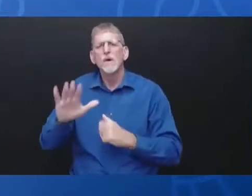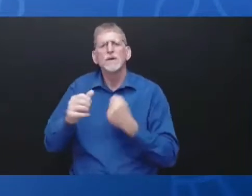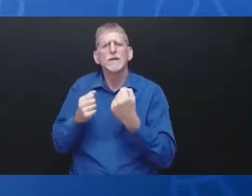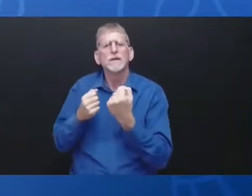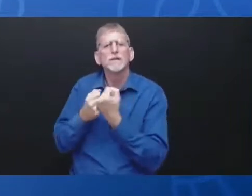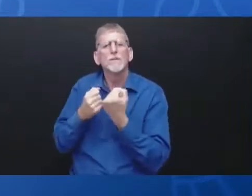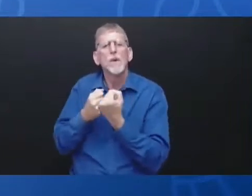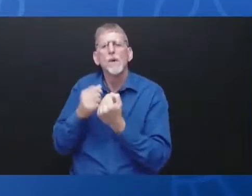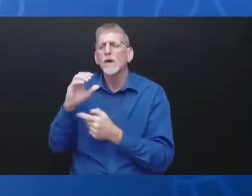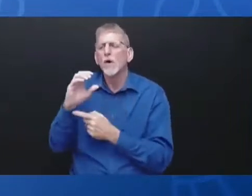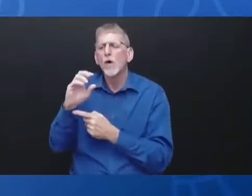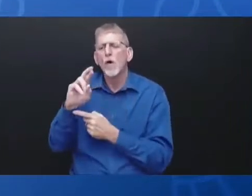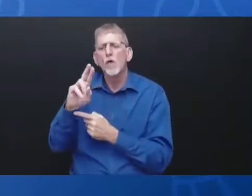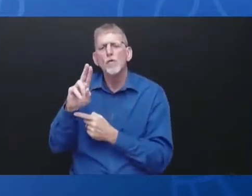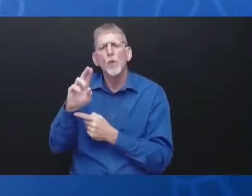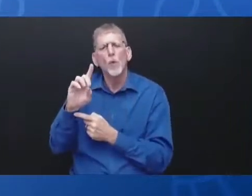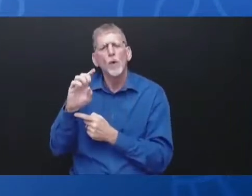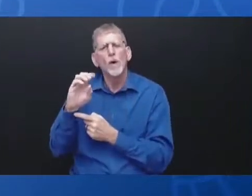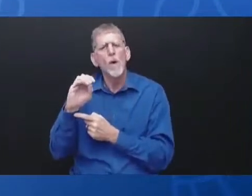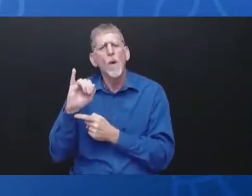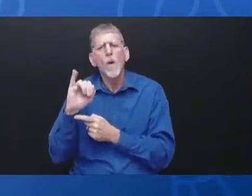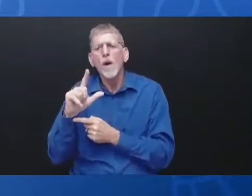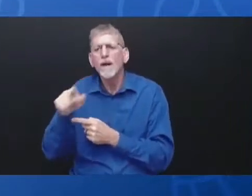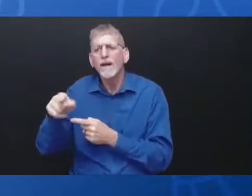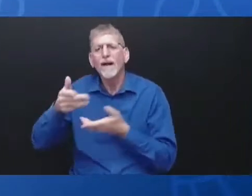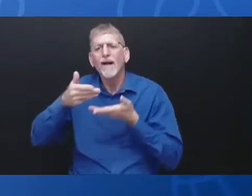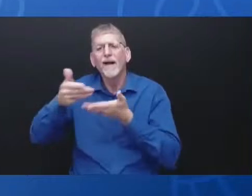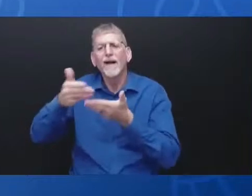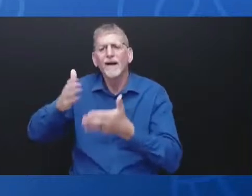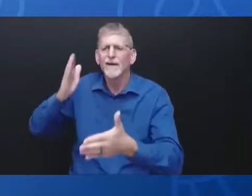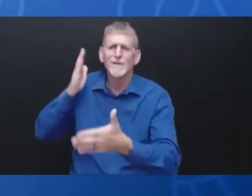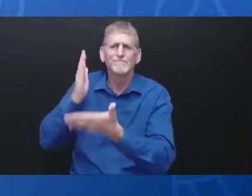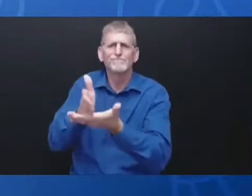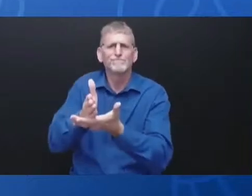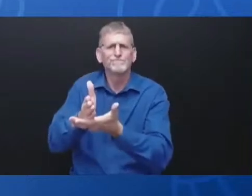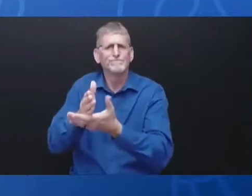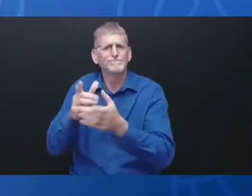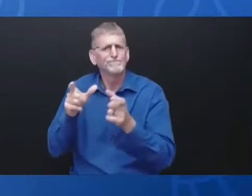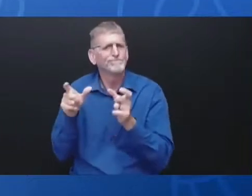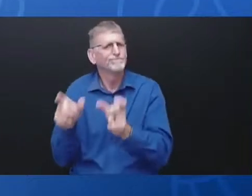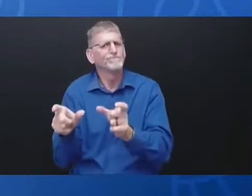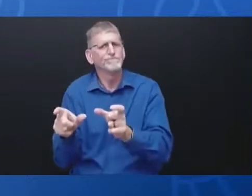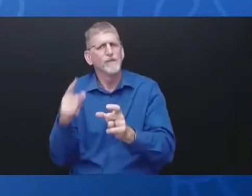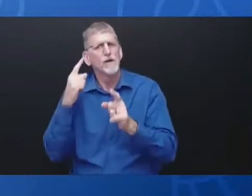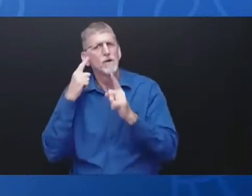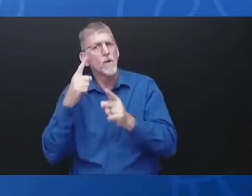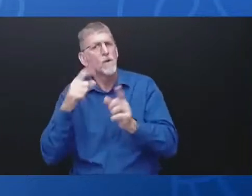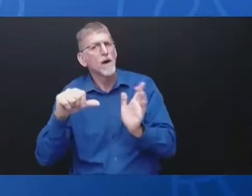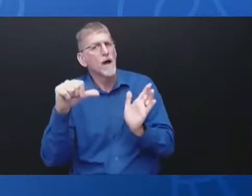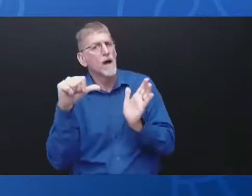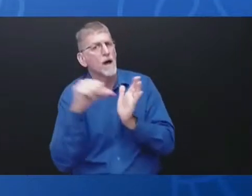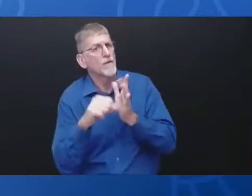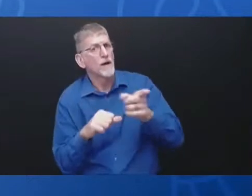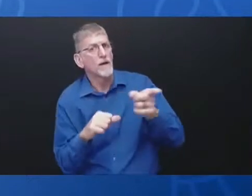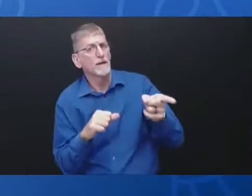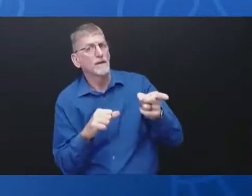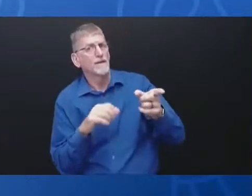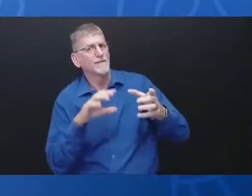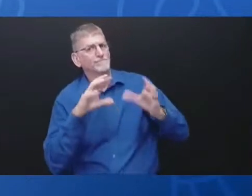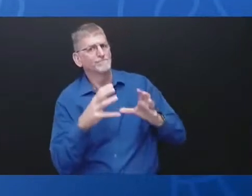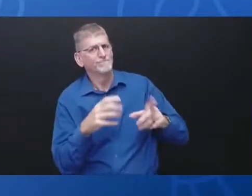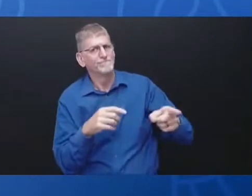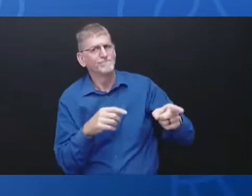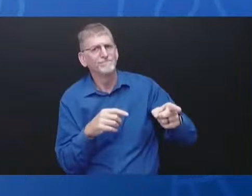to the Iranian regime that uses to fuel conflict in the Middle East, advances its nuclear program,